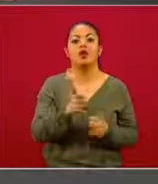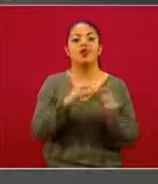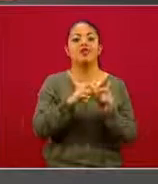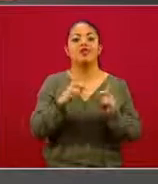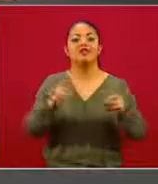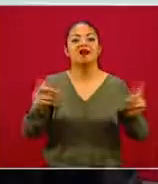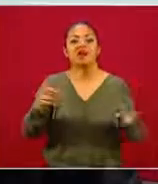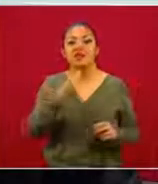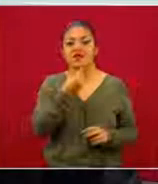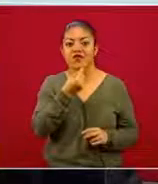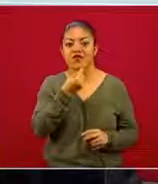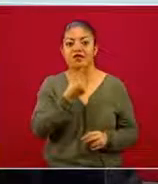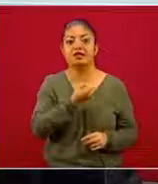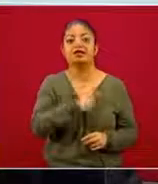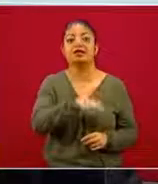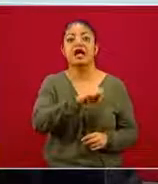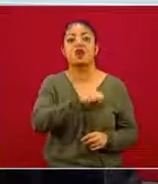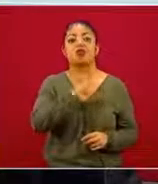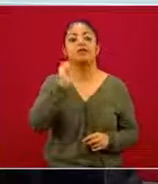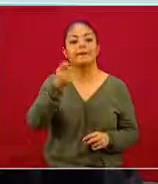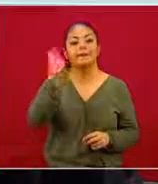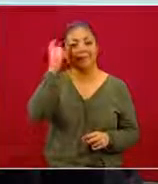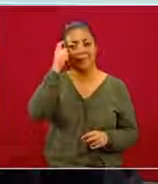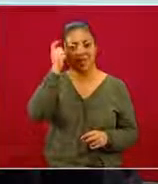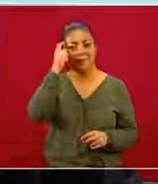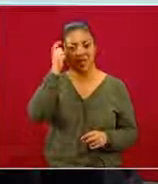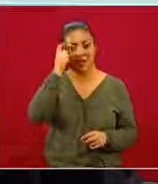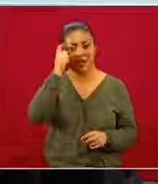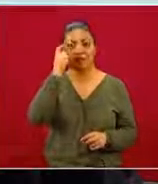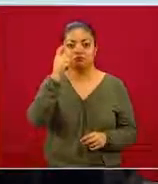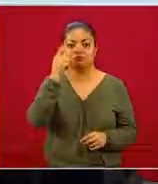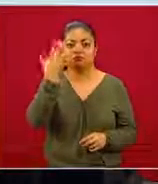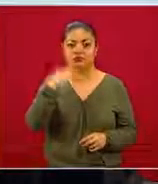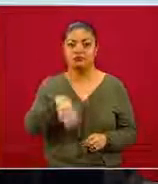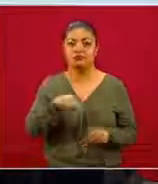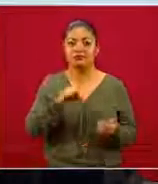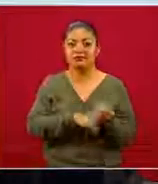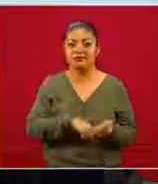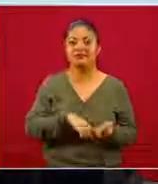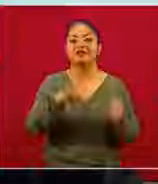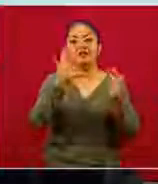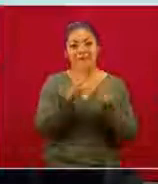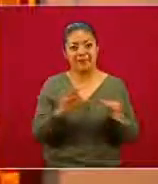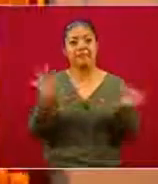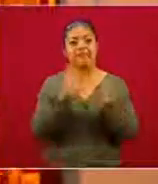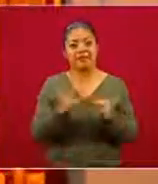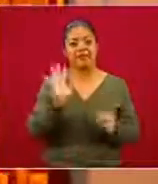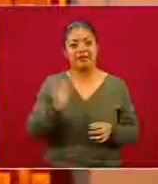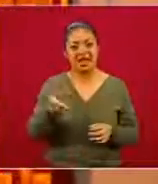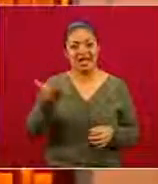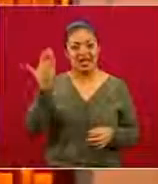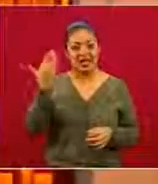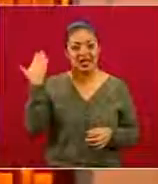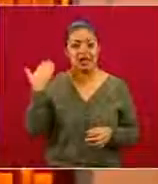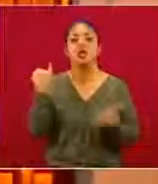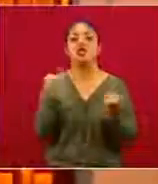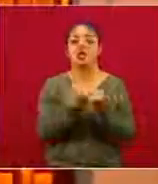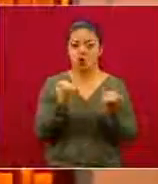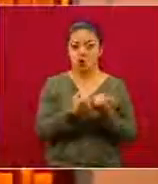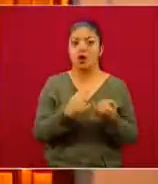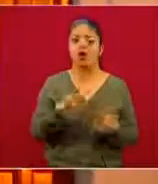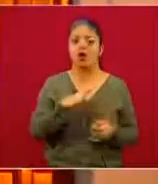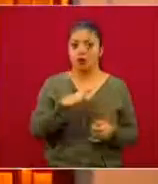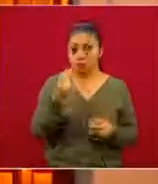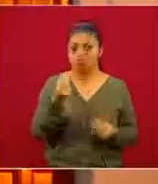6 months of life. Mental health, that's very important. We have talked about this a couple of